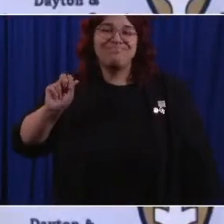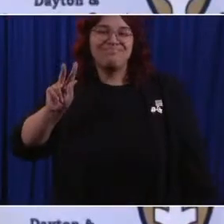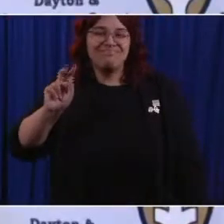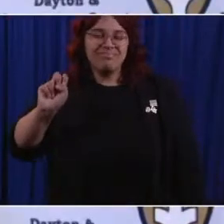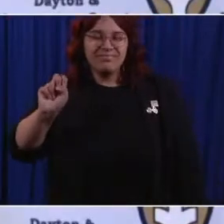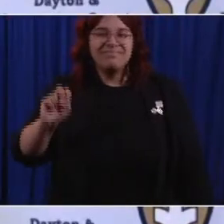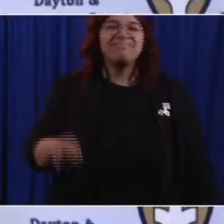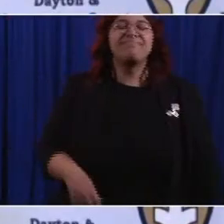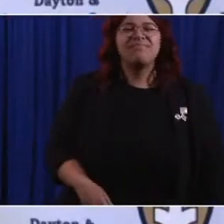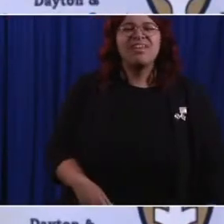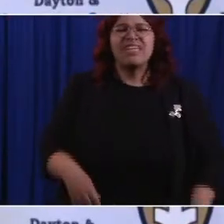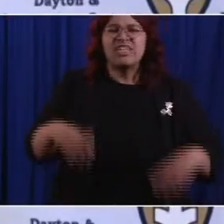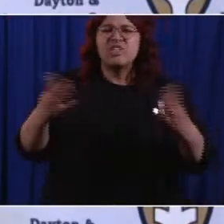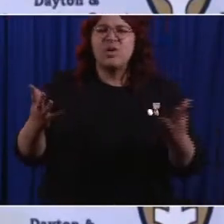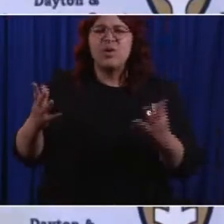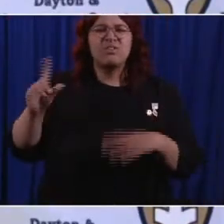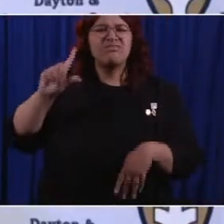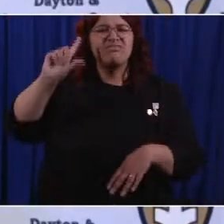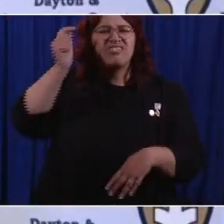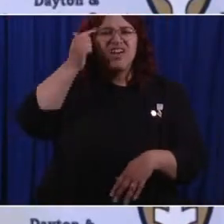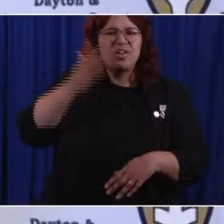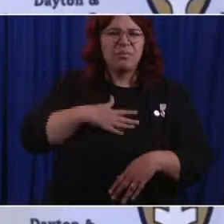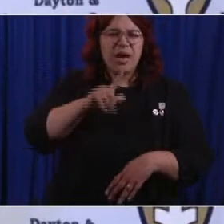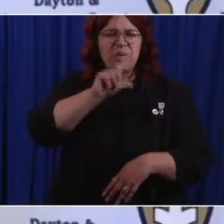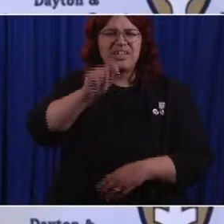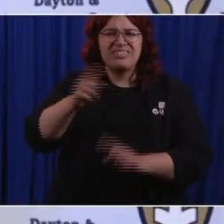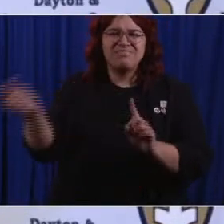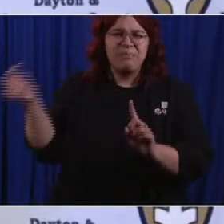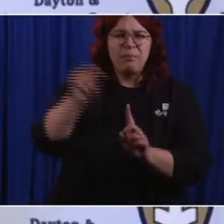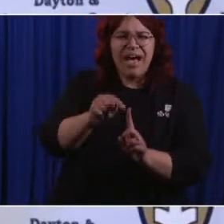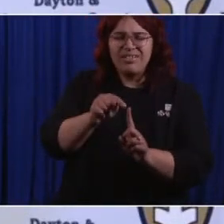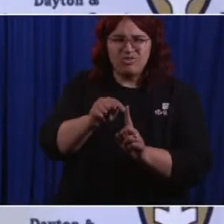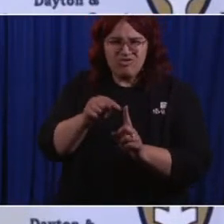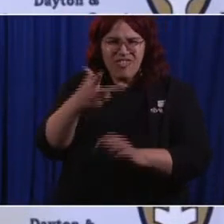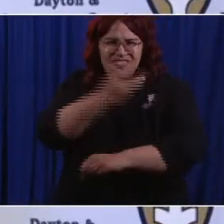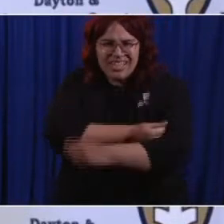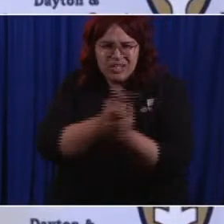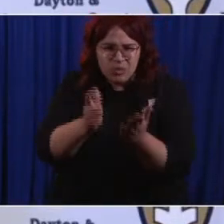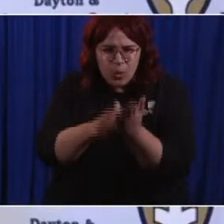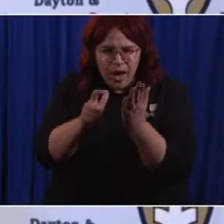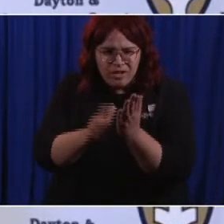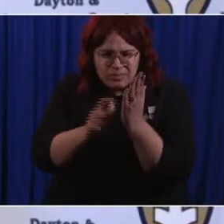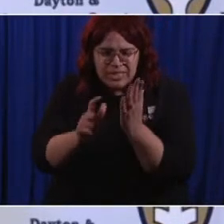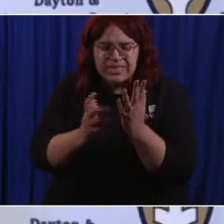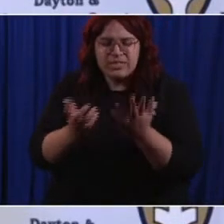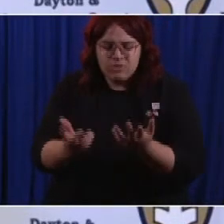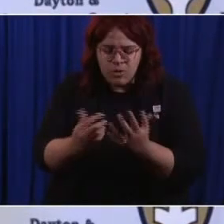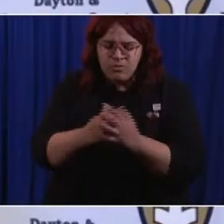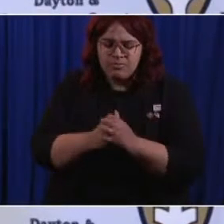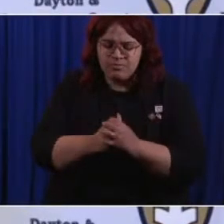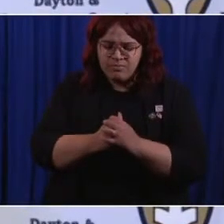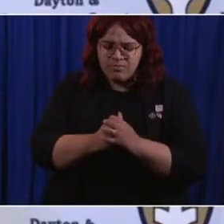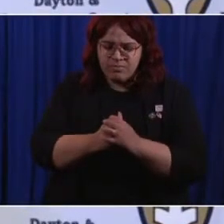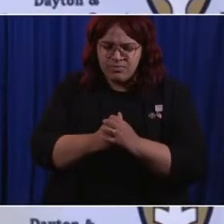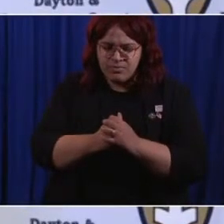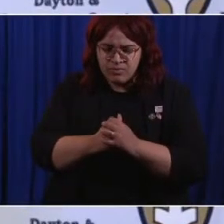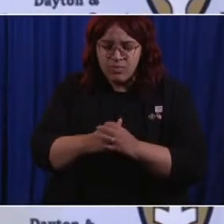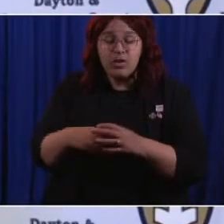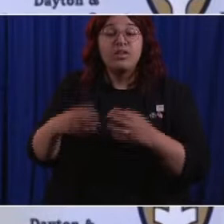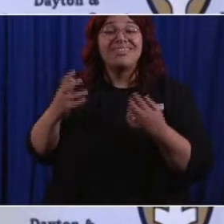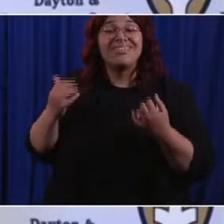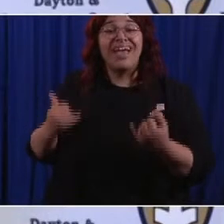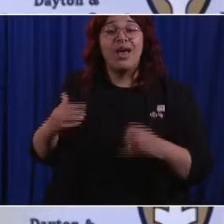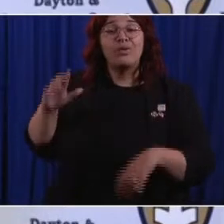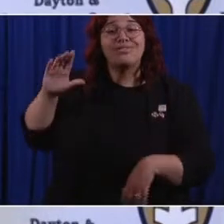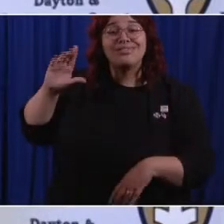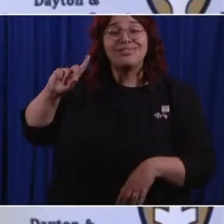to requiring the vaccine. Right now, it's under emergency use authorization.